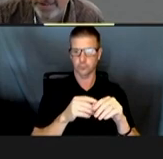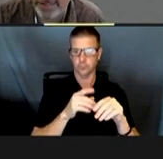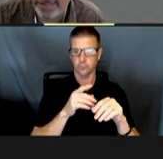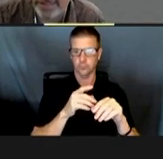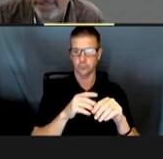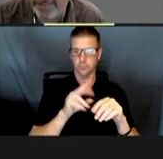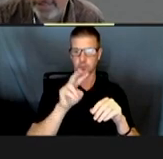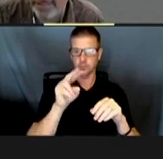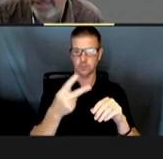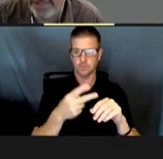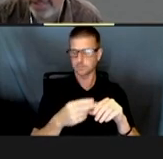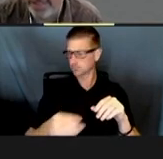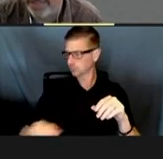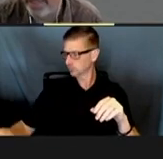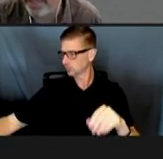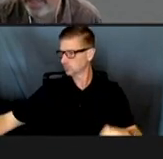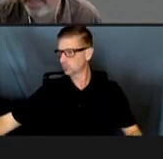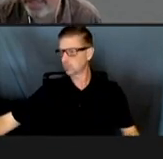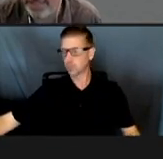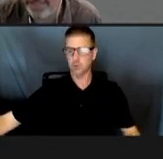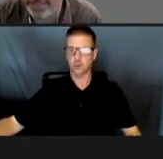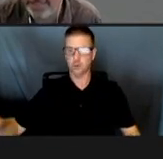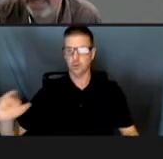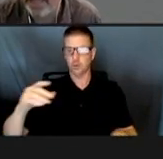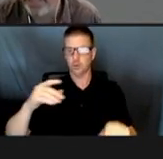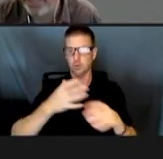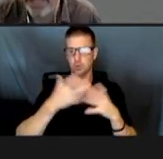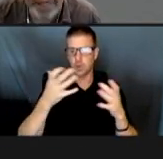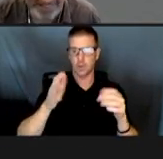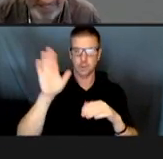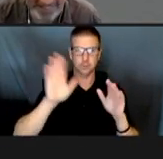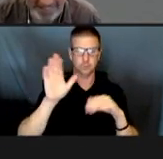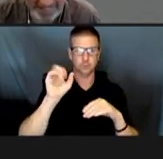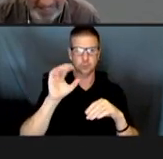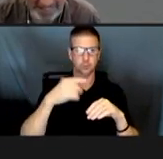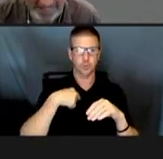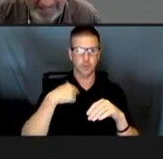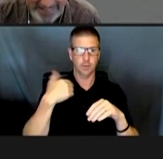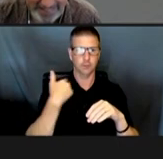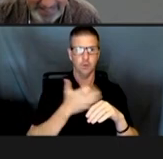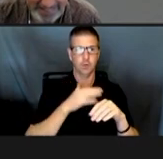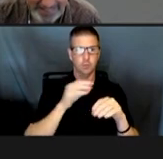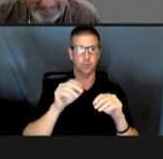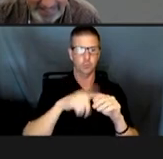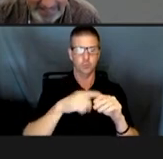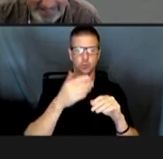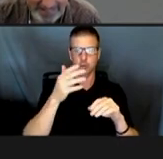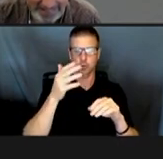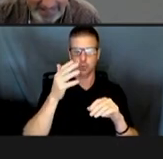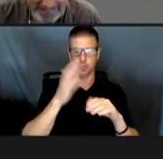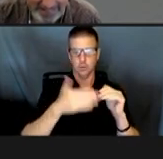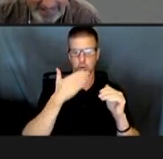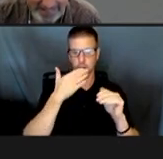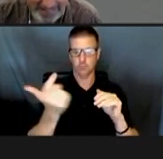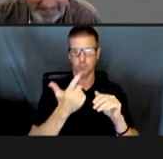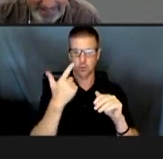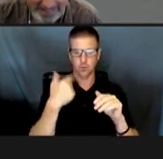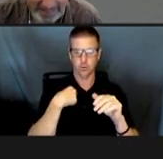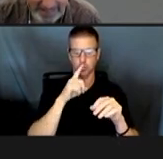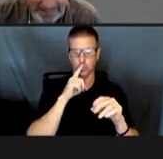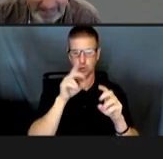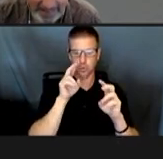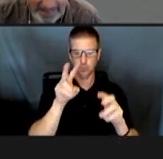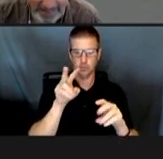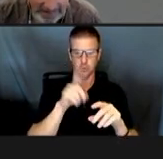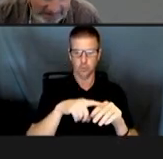Second. Well, we got lots of hands there. So we have our movement to adjourn. Thank you, everyone. We are really looking forward